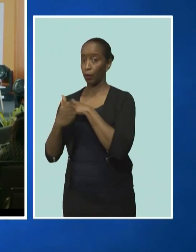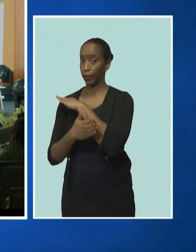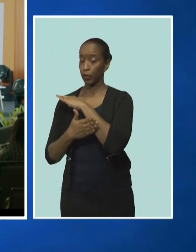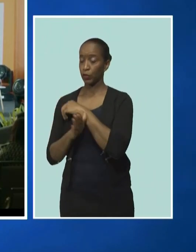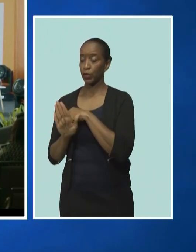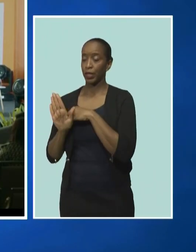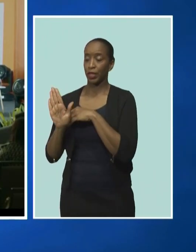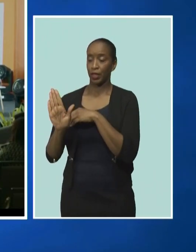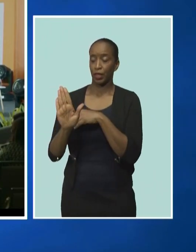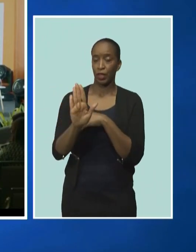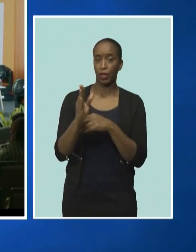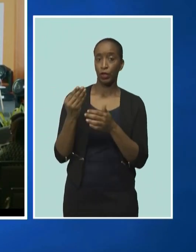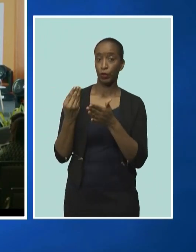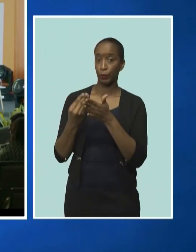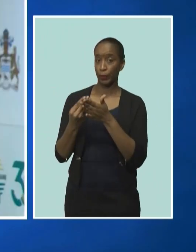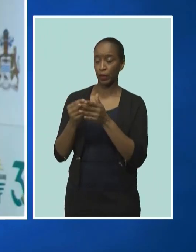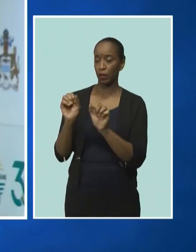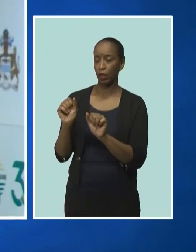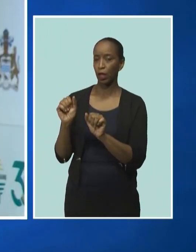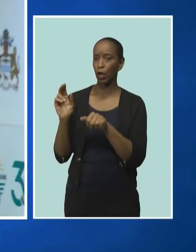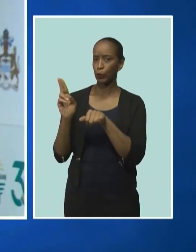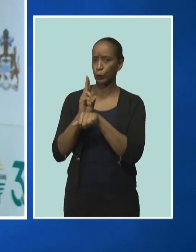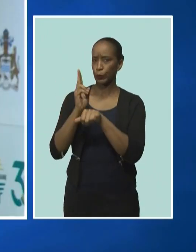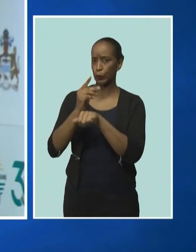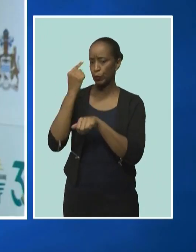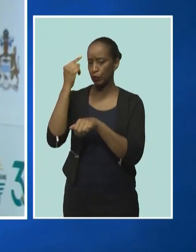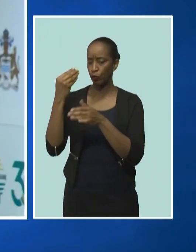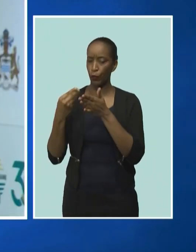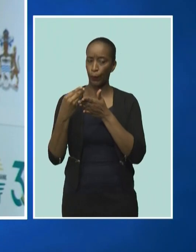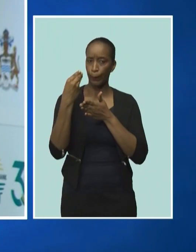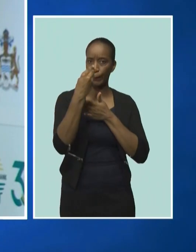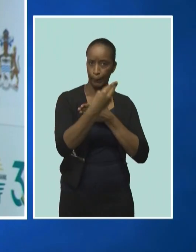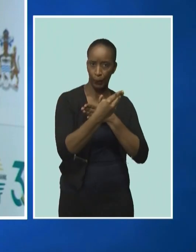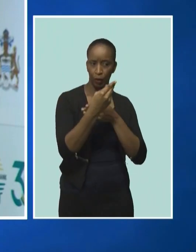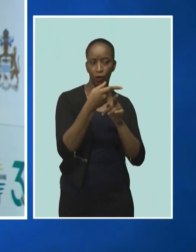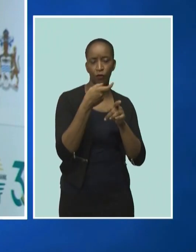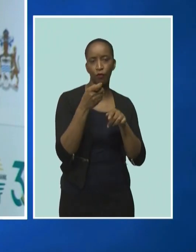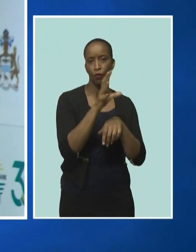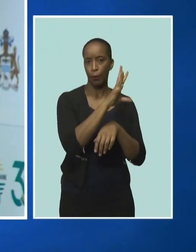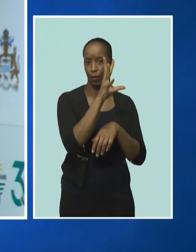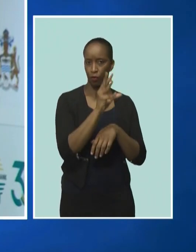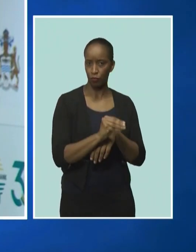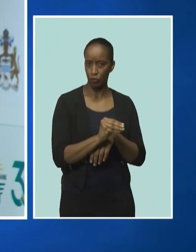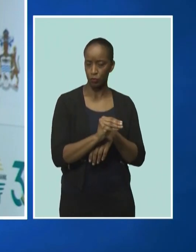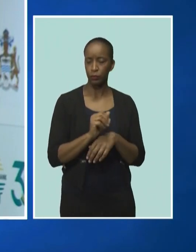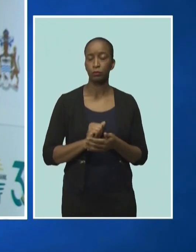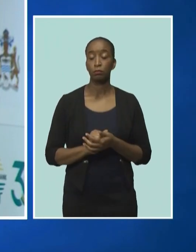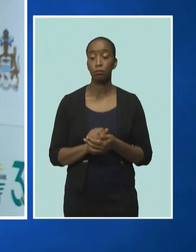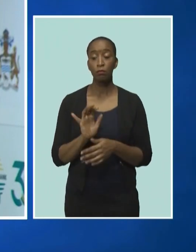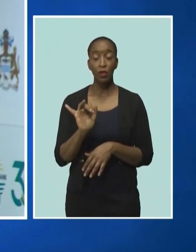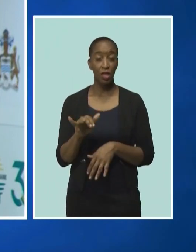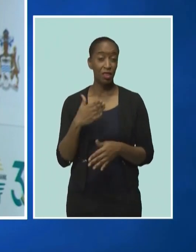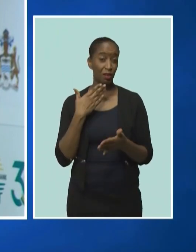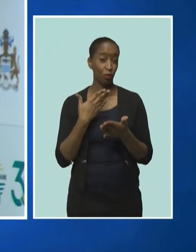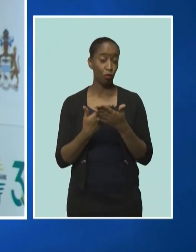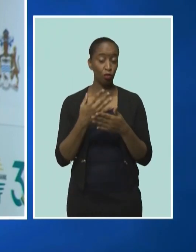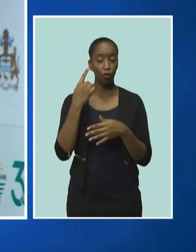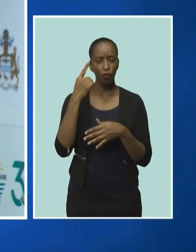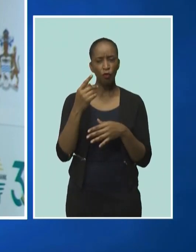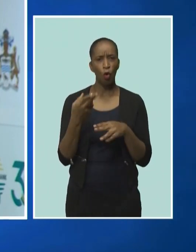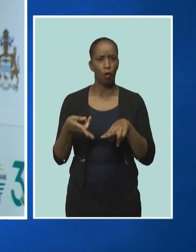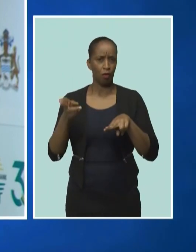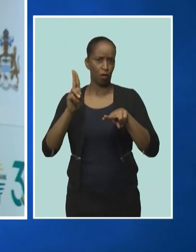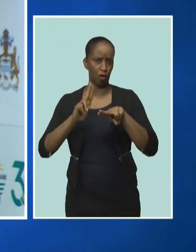currency conversion mechanism. That in of itself not only promotes growth in terms of trade